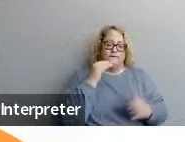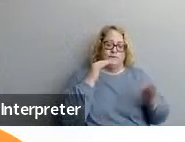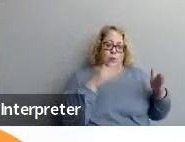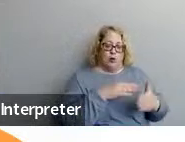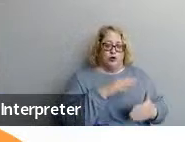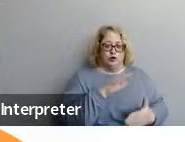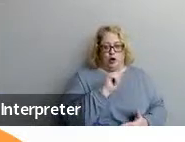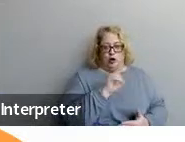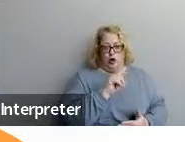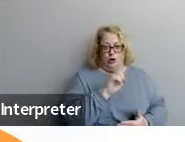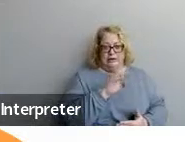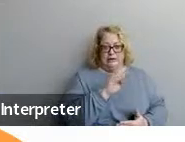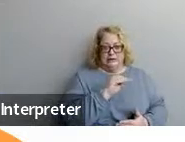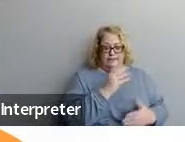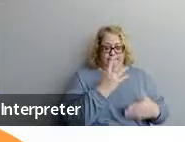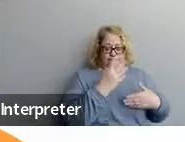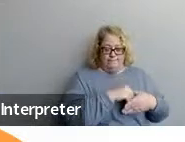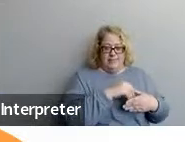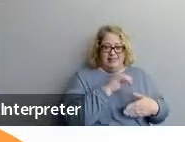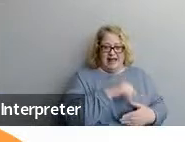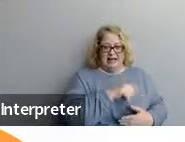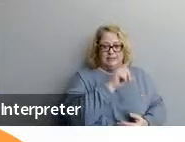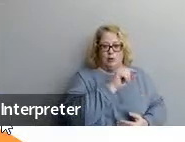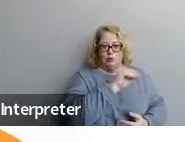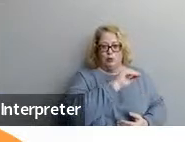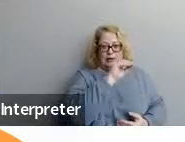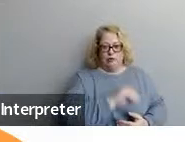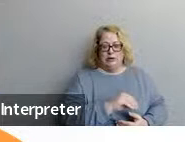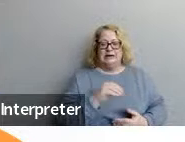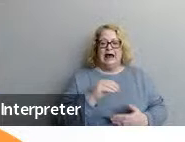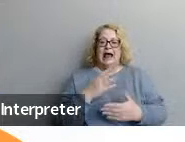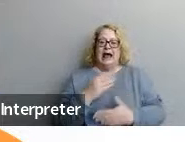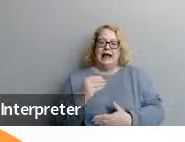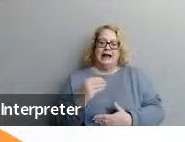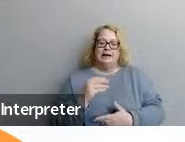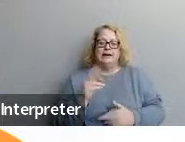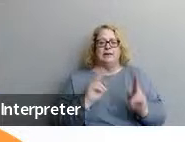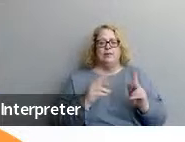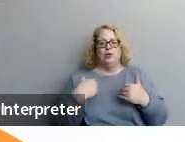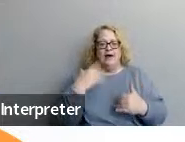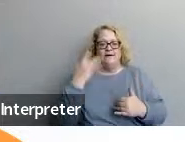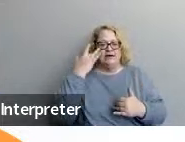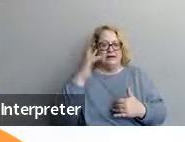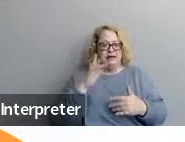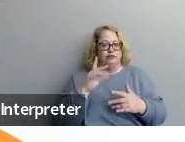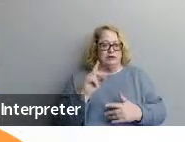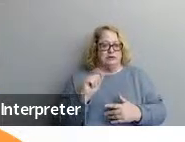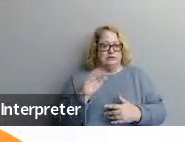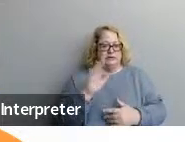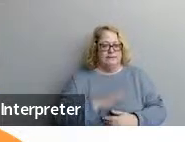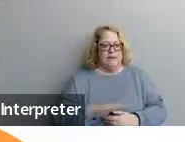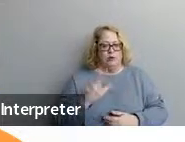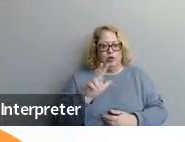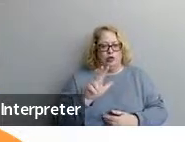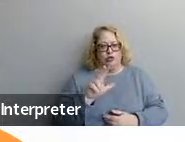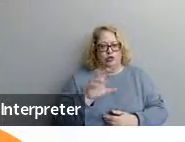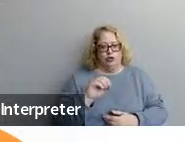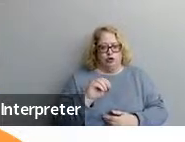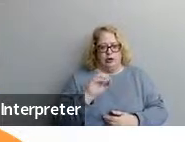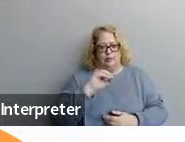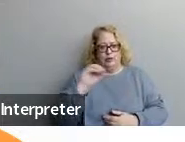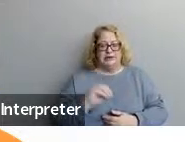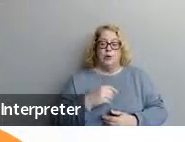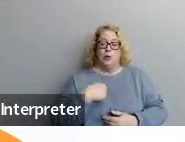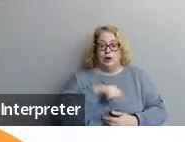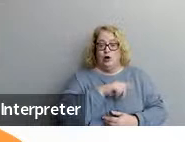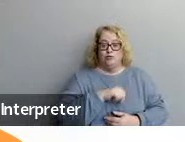employment rate's about 20%, and for individuals with intellectual disabilities, it's about 30%. So we're proud of that